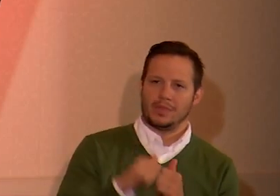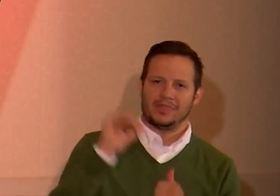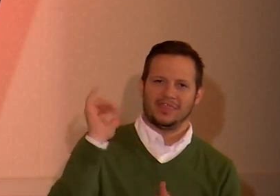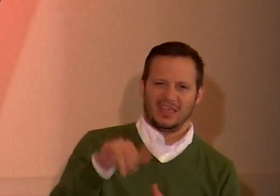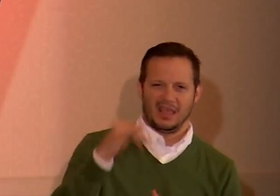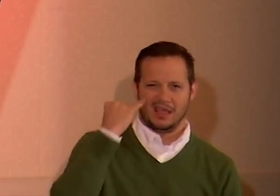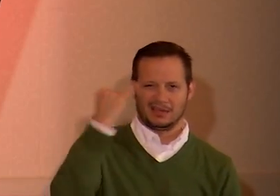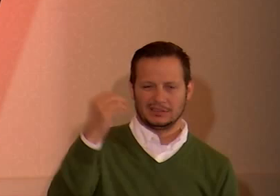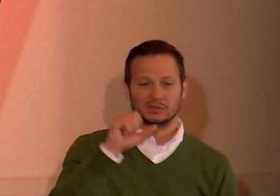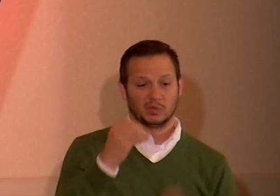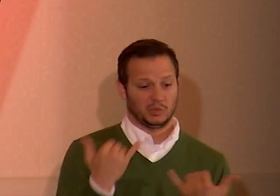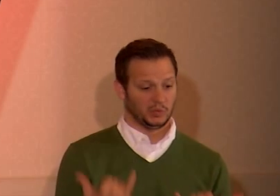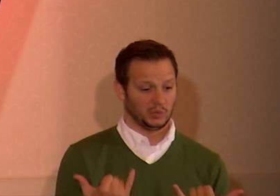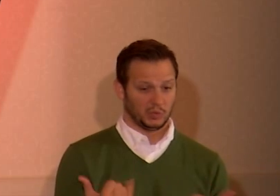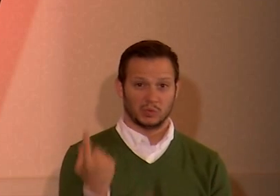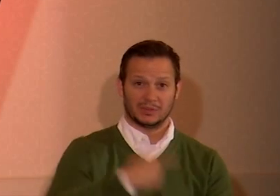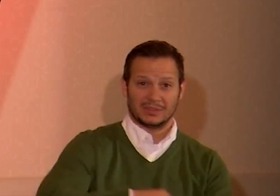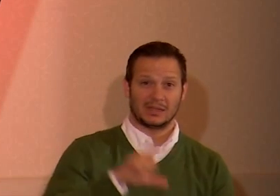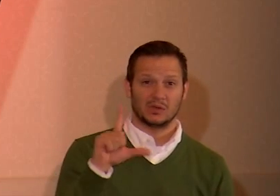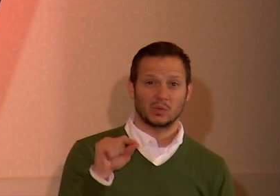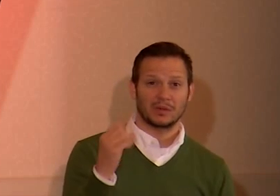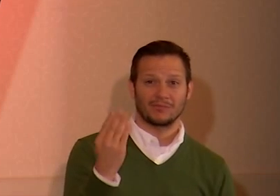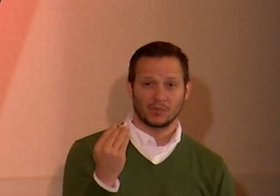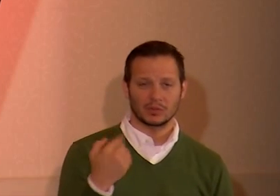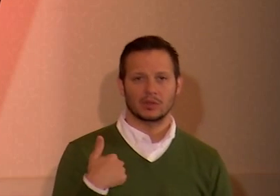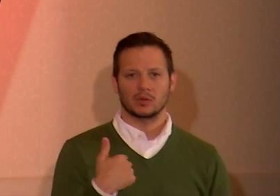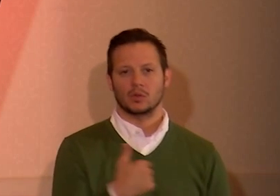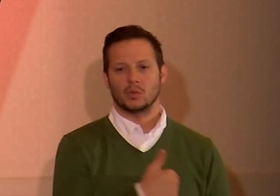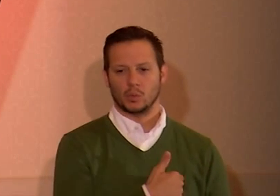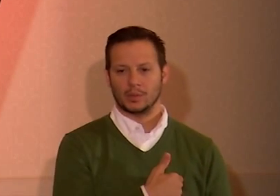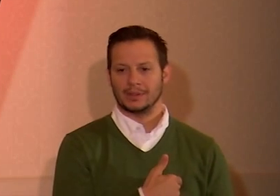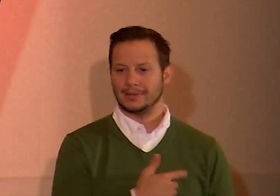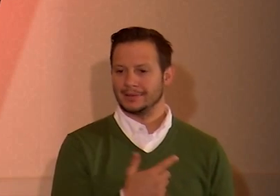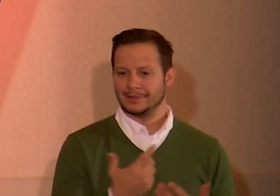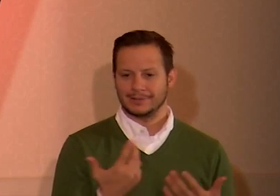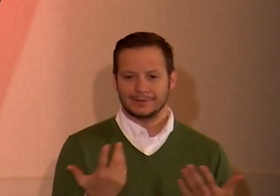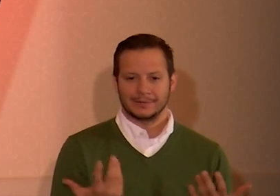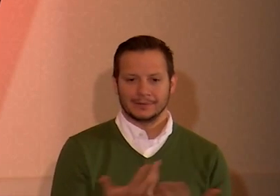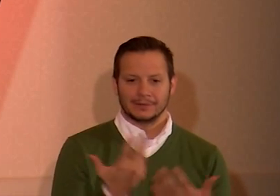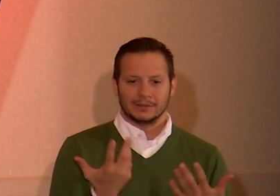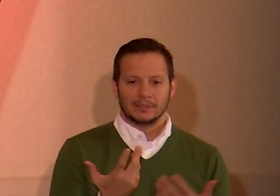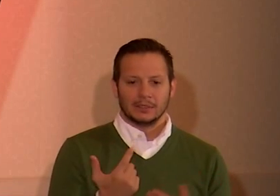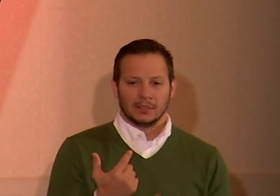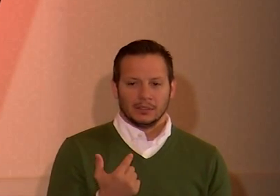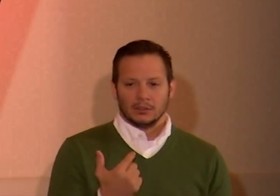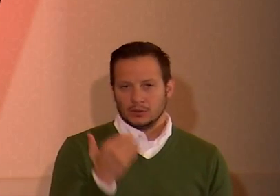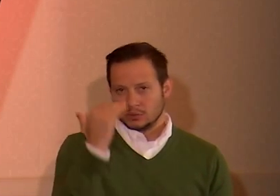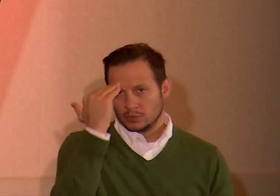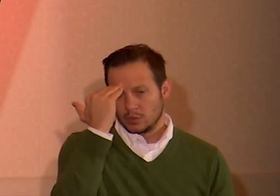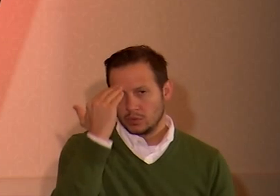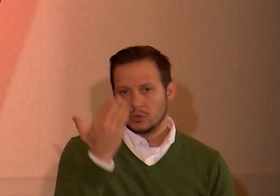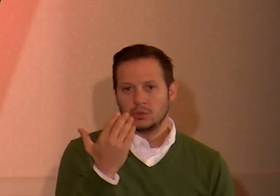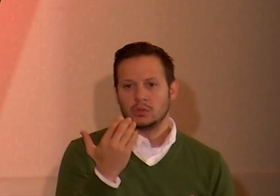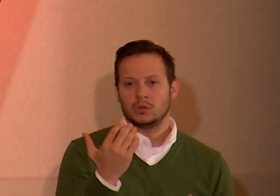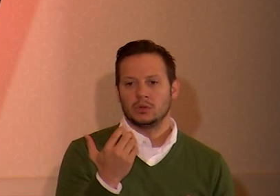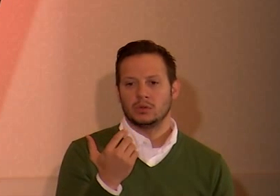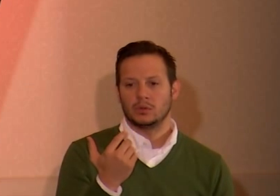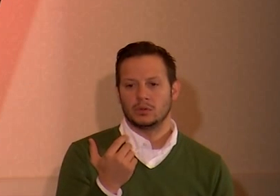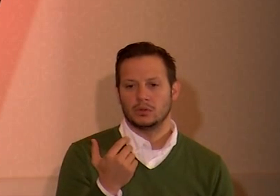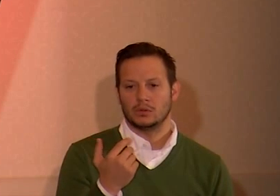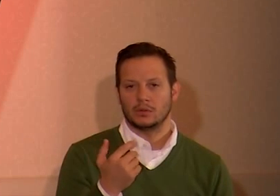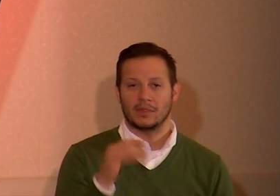in 2014, we can be just as sure as we are that we don't know where